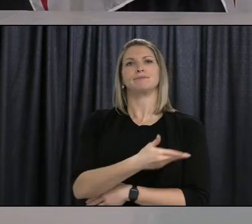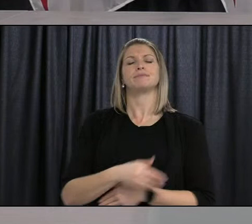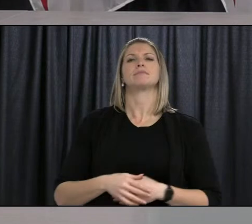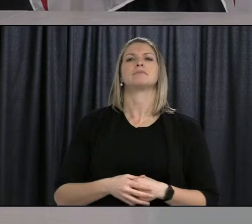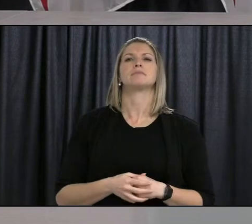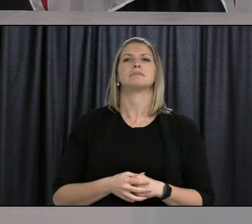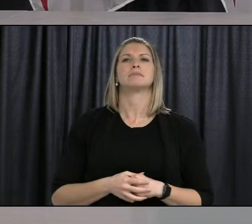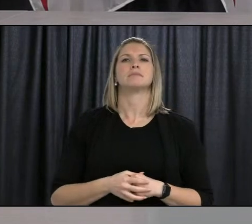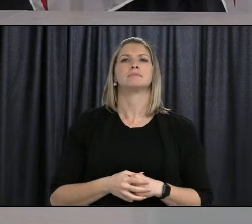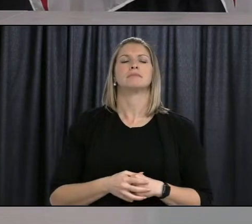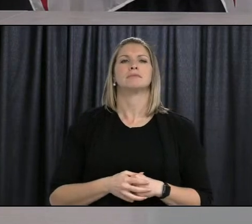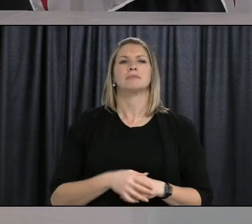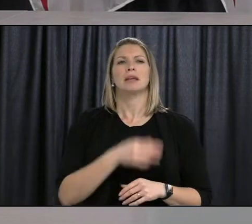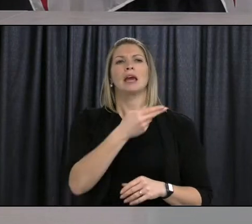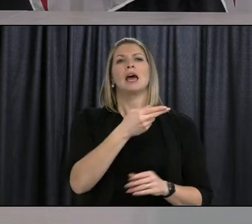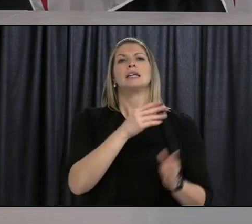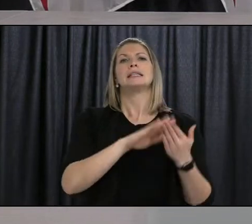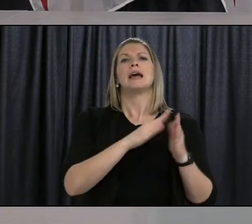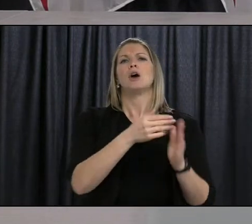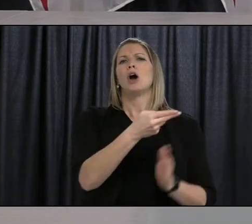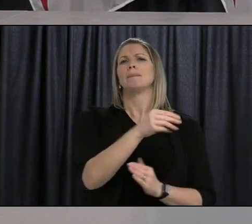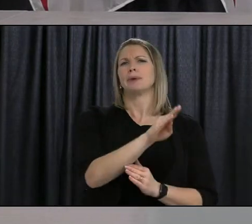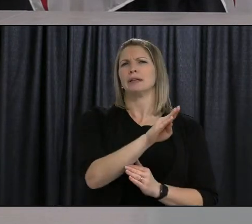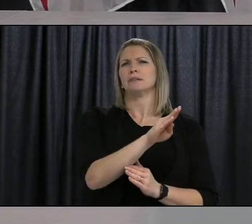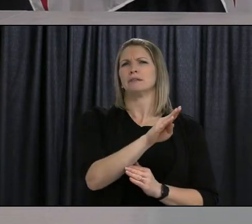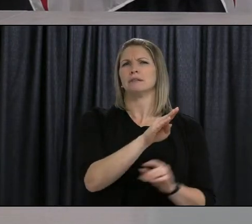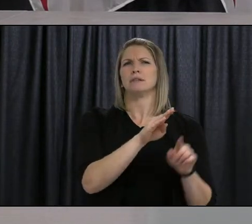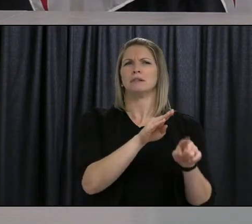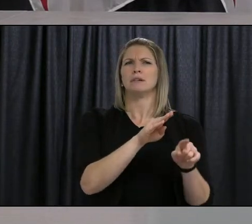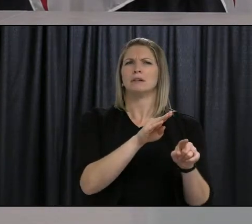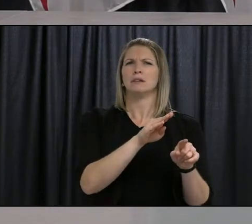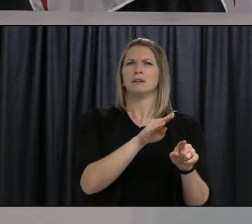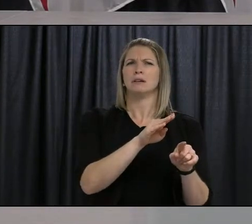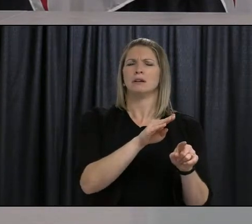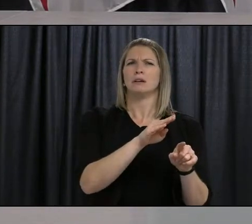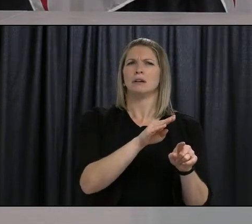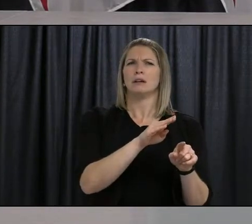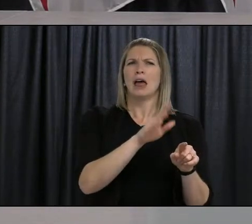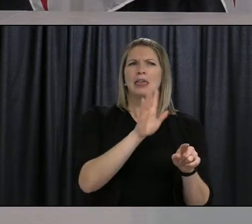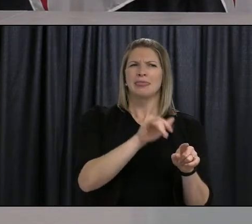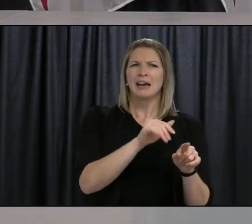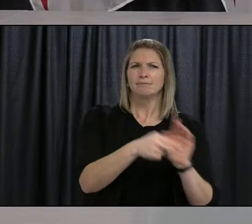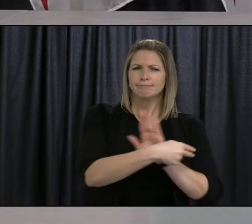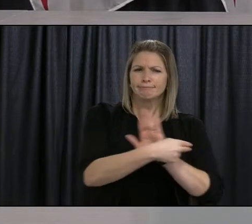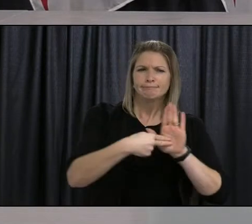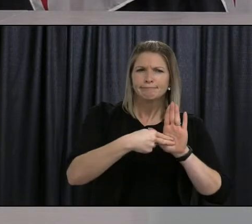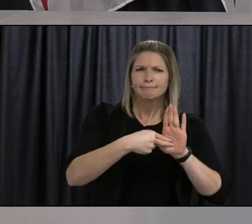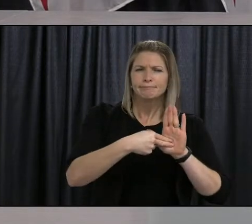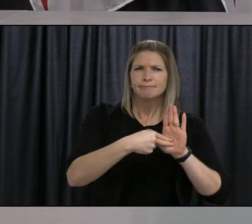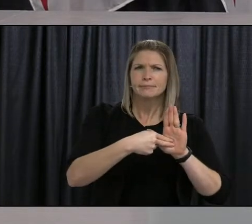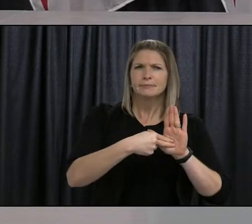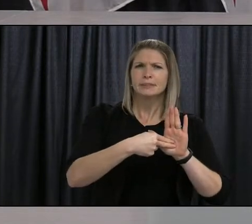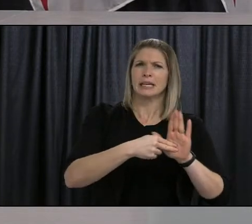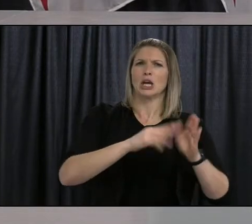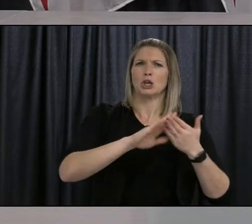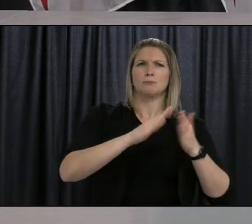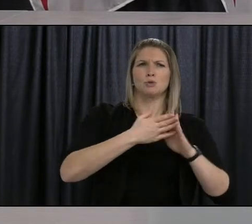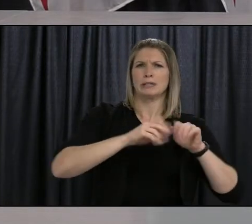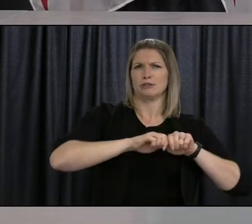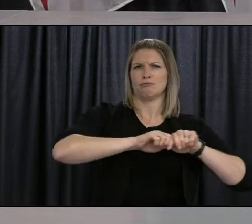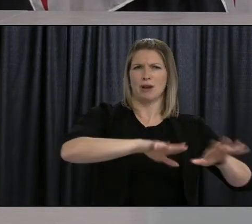Breton, Dr. Fitzgerald, it would seem that the cases there would meet the definition of community spread. I've noticed that you haven't been using that